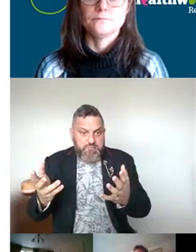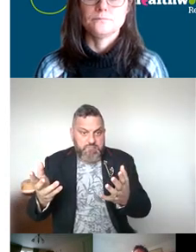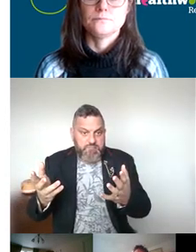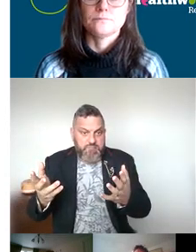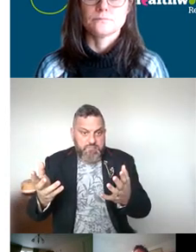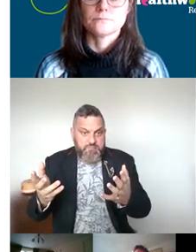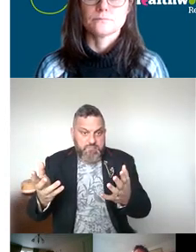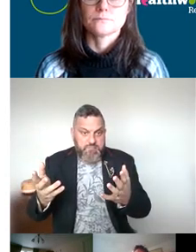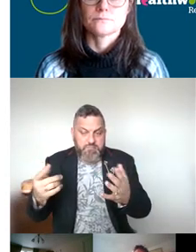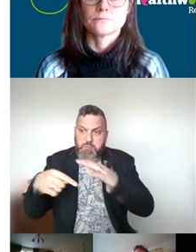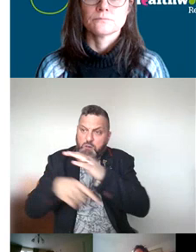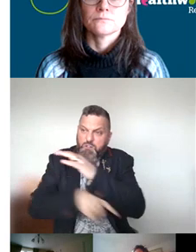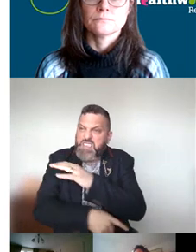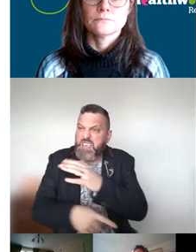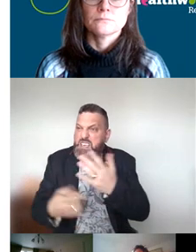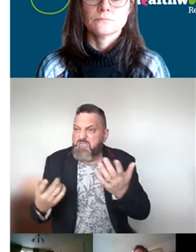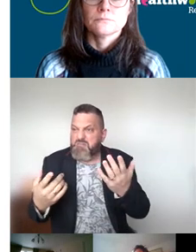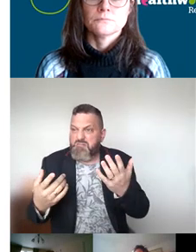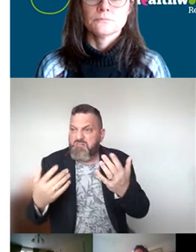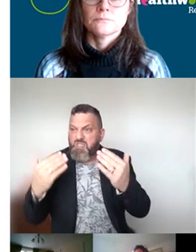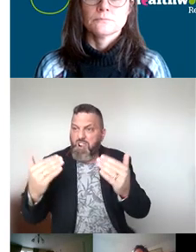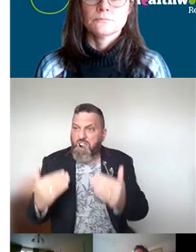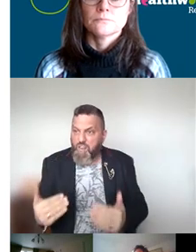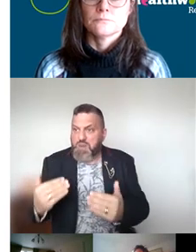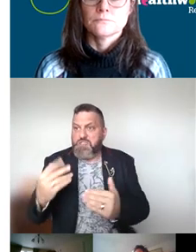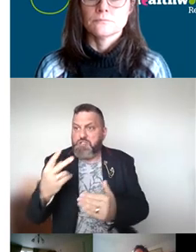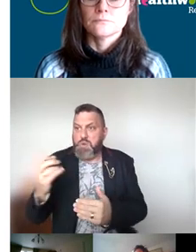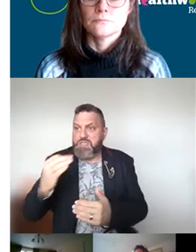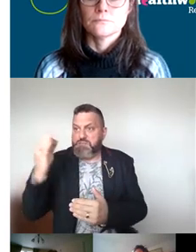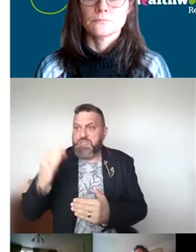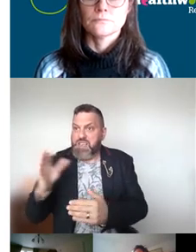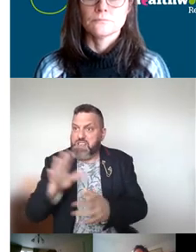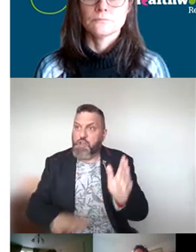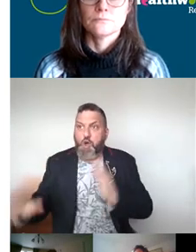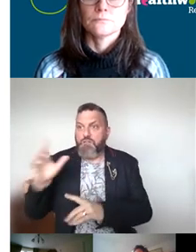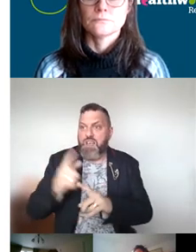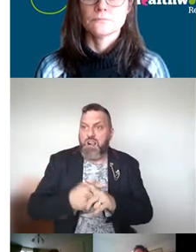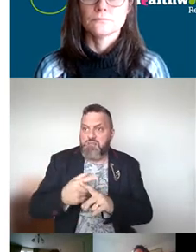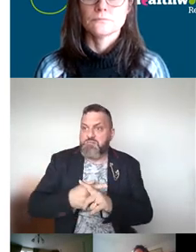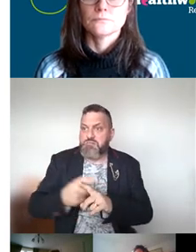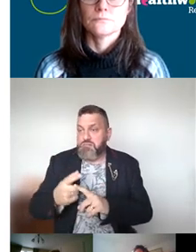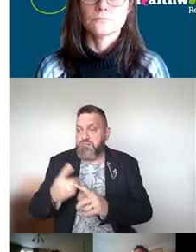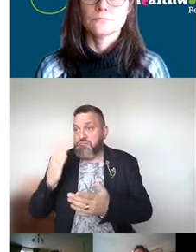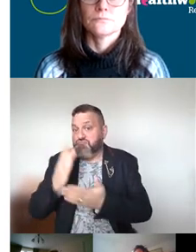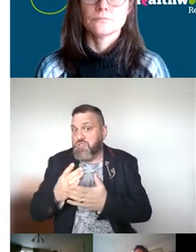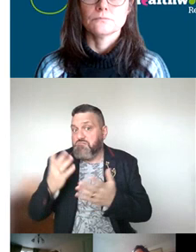with levels of poverty that fall within the lowest 20% across the whole of England.